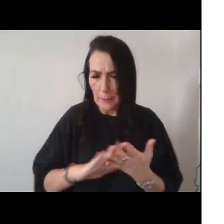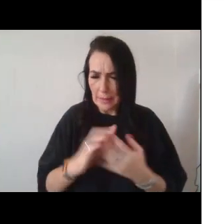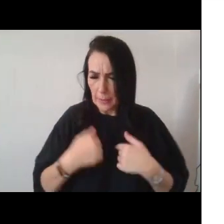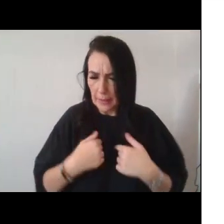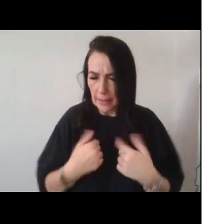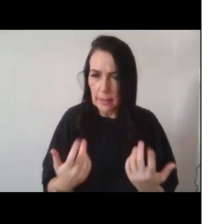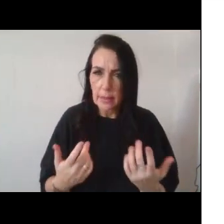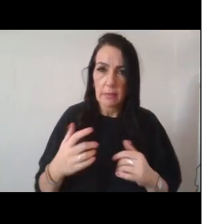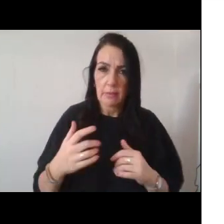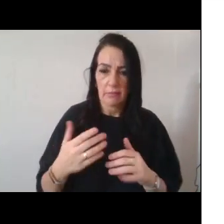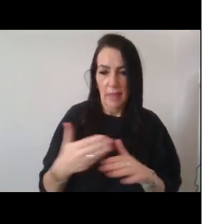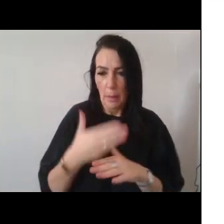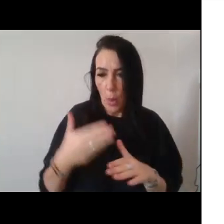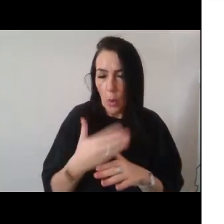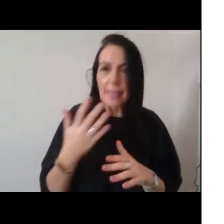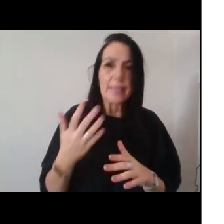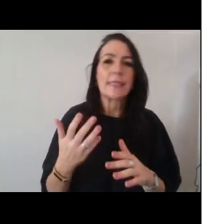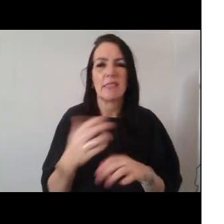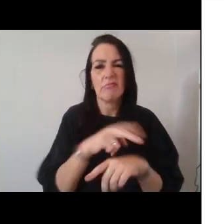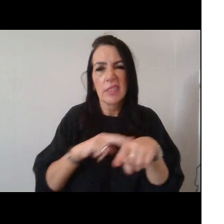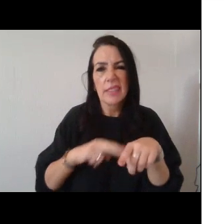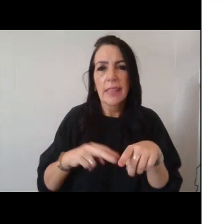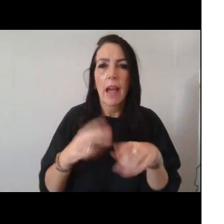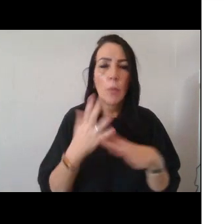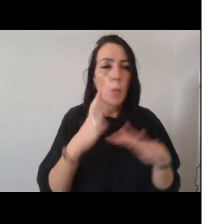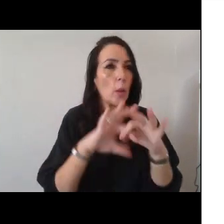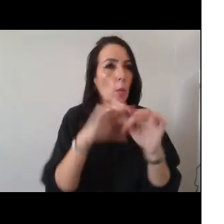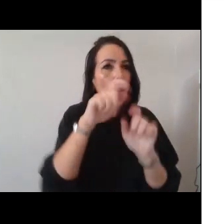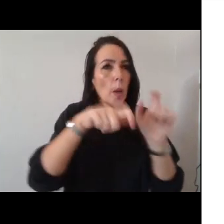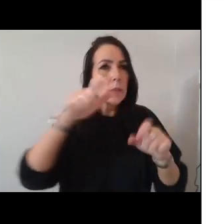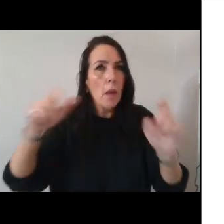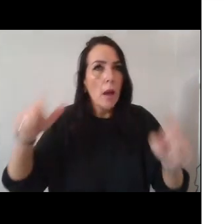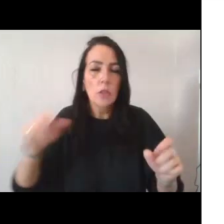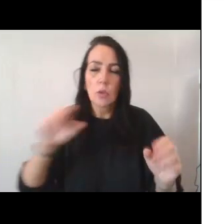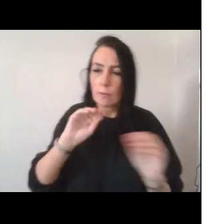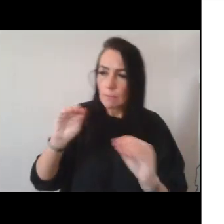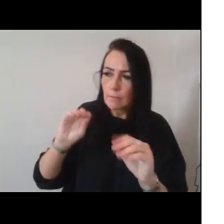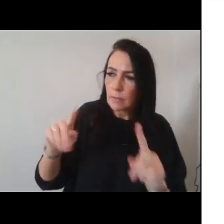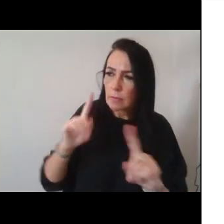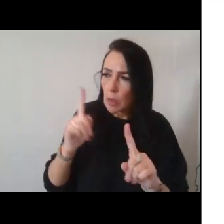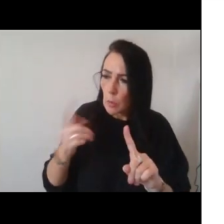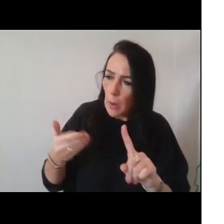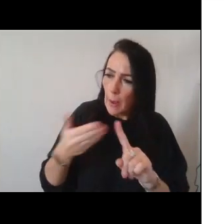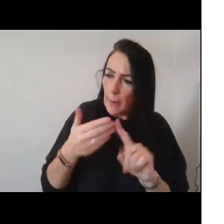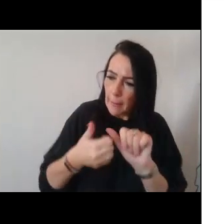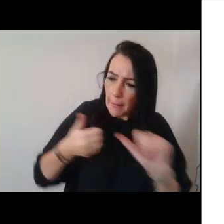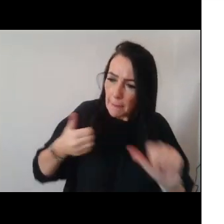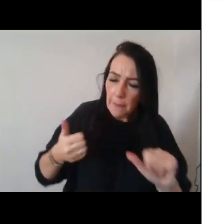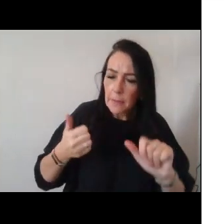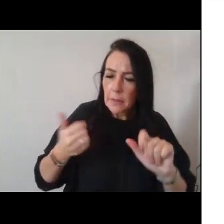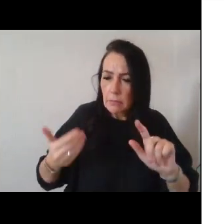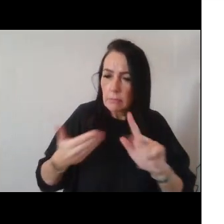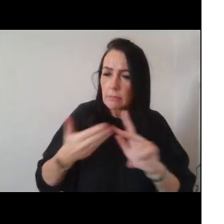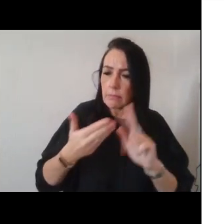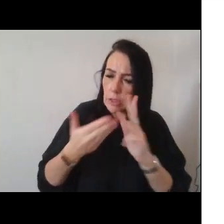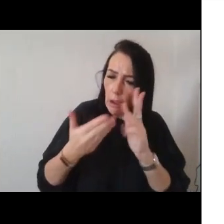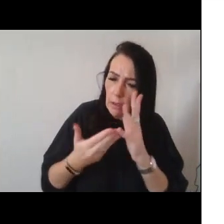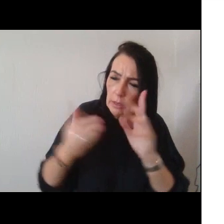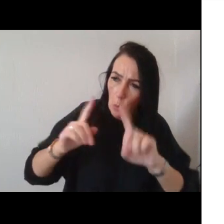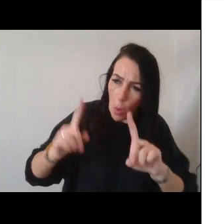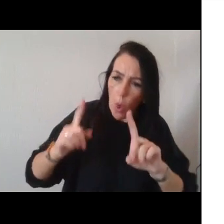employees who are engaging especially with customers understand where the company is, what they're doing in terms of net zero, in